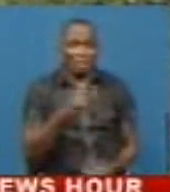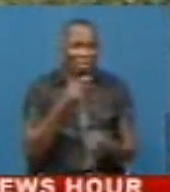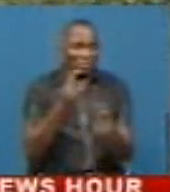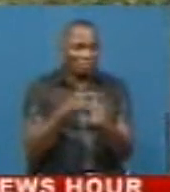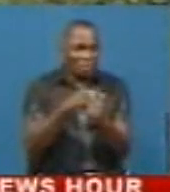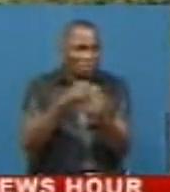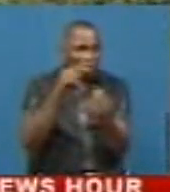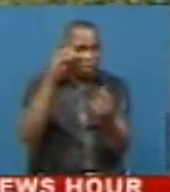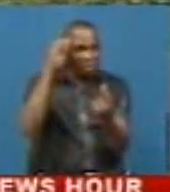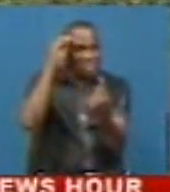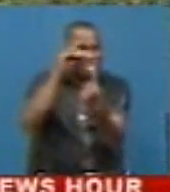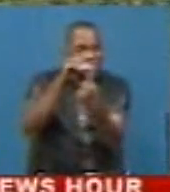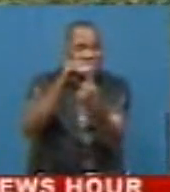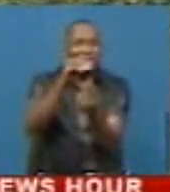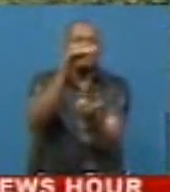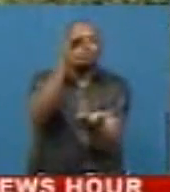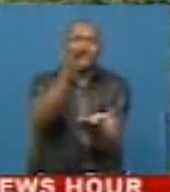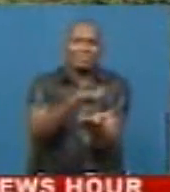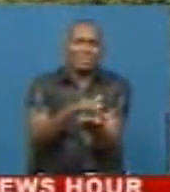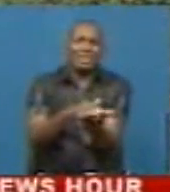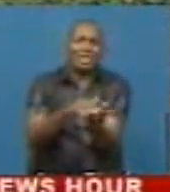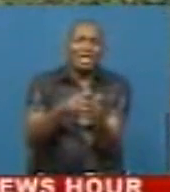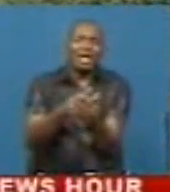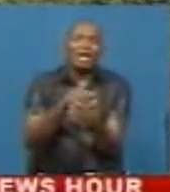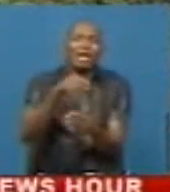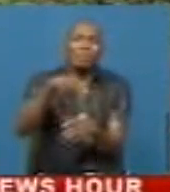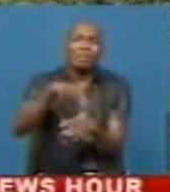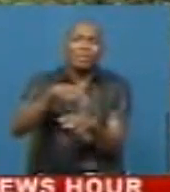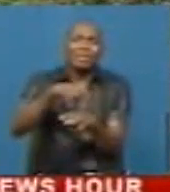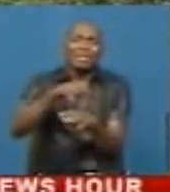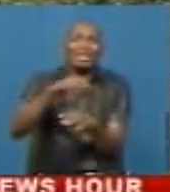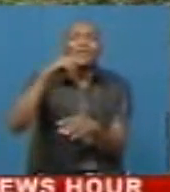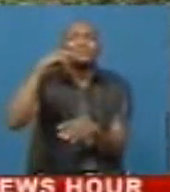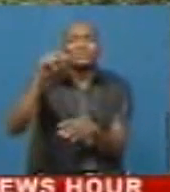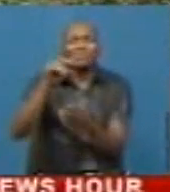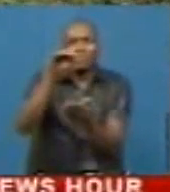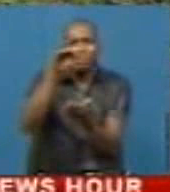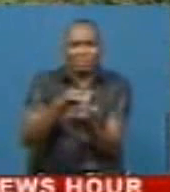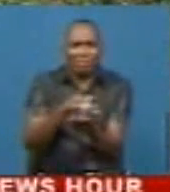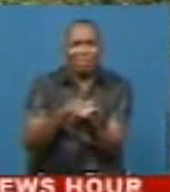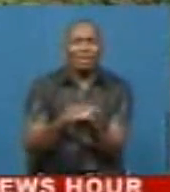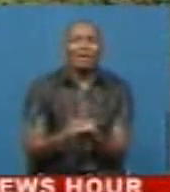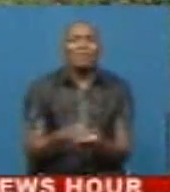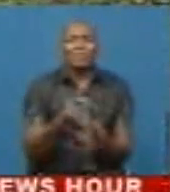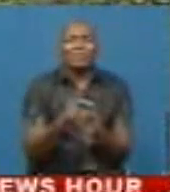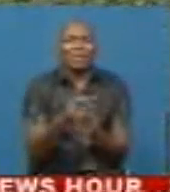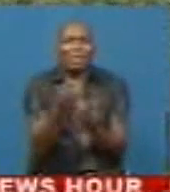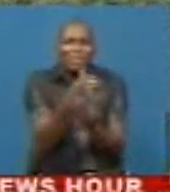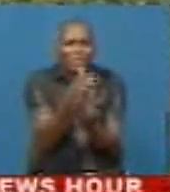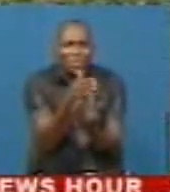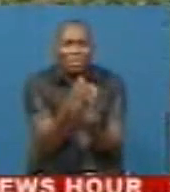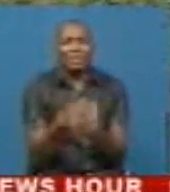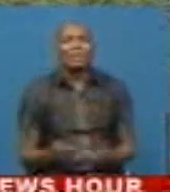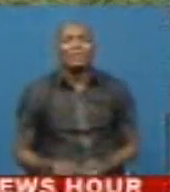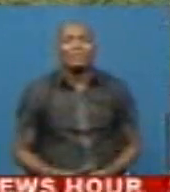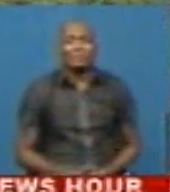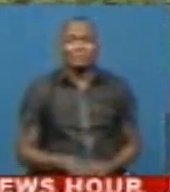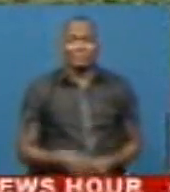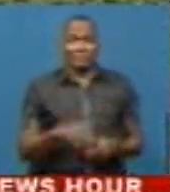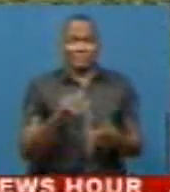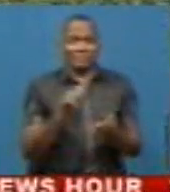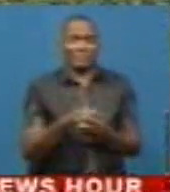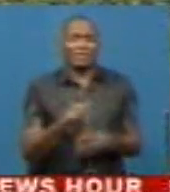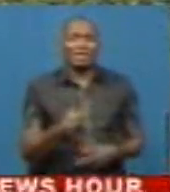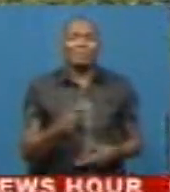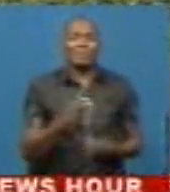objective was to reduce the sweetness to develop or breed staple or bland taste type that